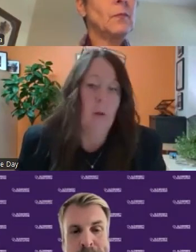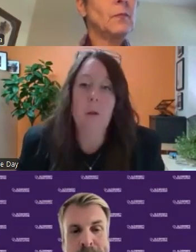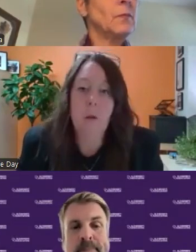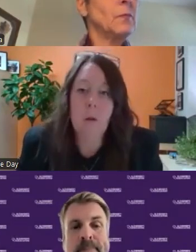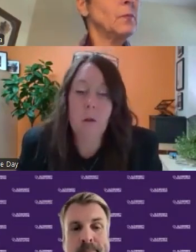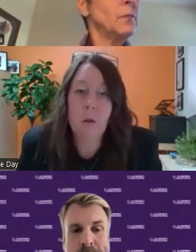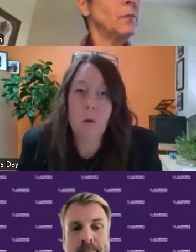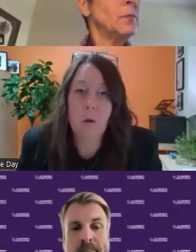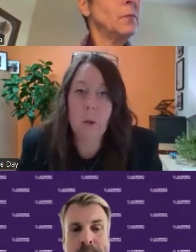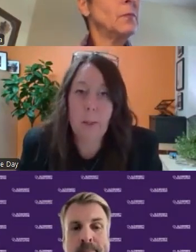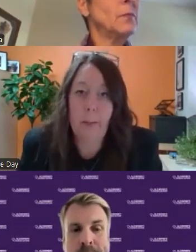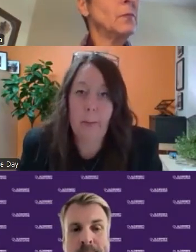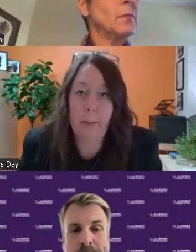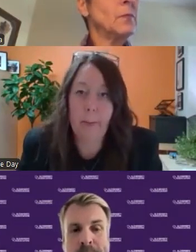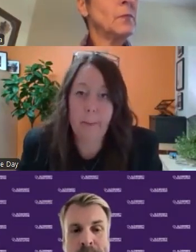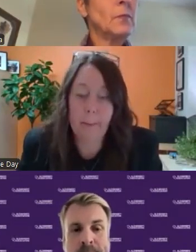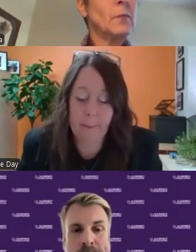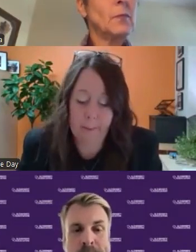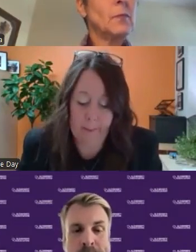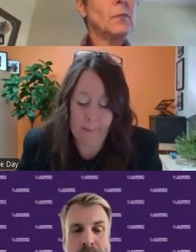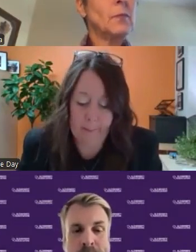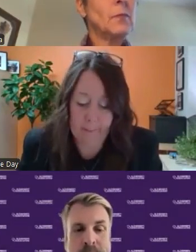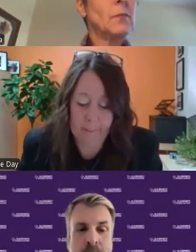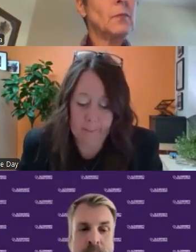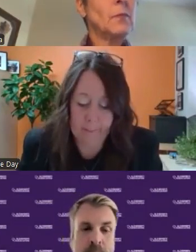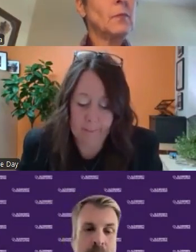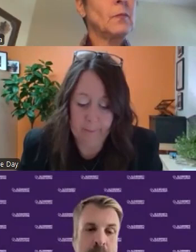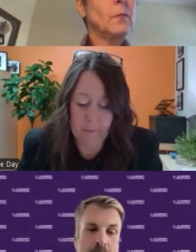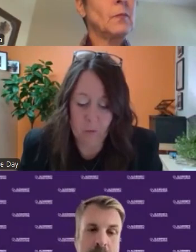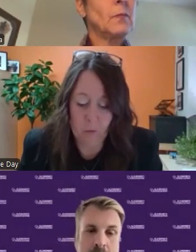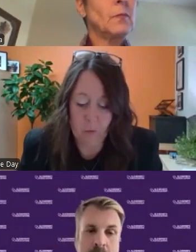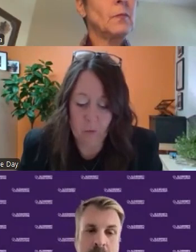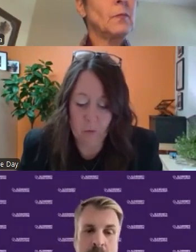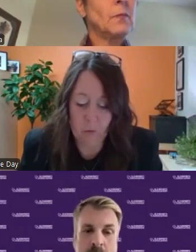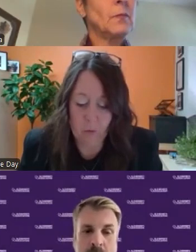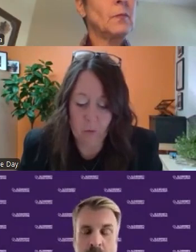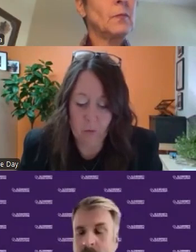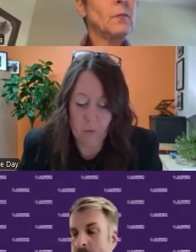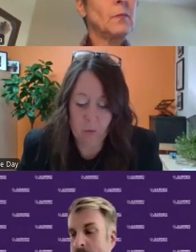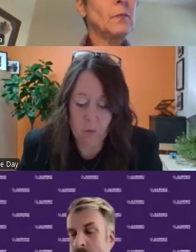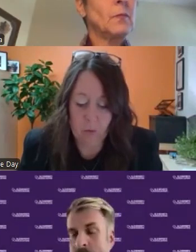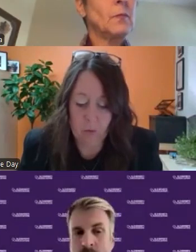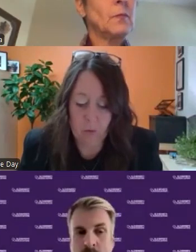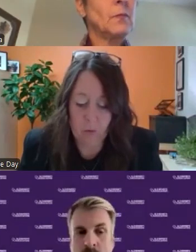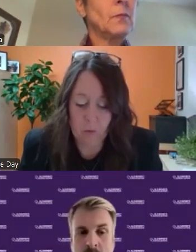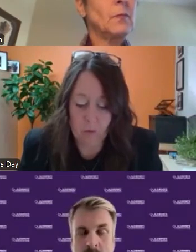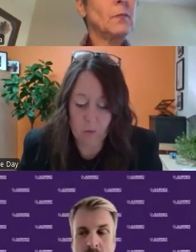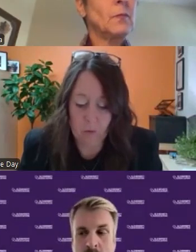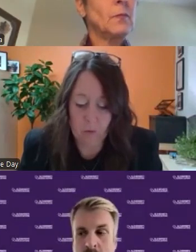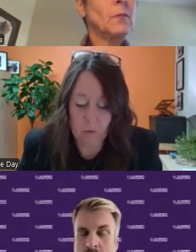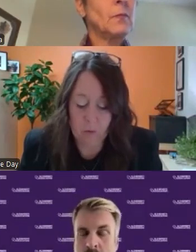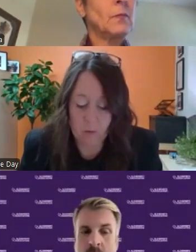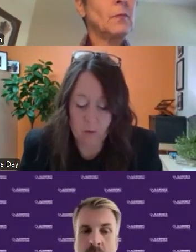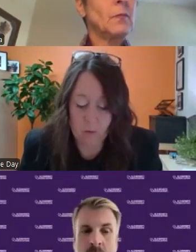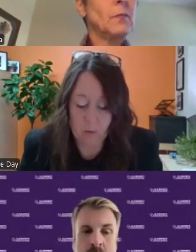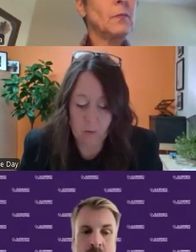could be impacted negatively. That might be something they need to go back to. Discouraging because it's such a service, and